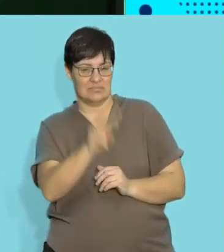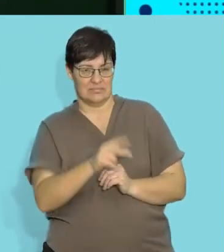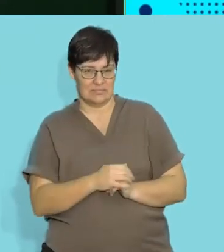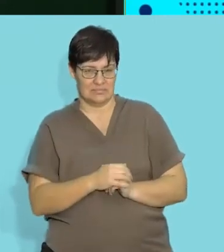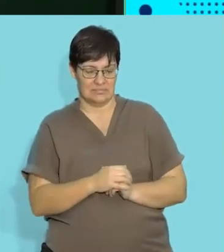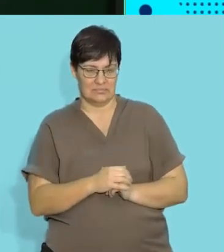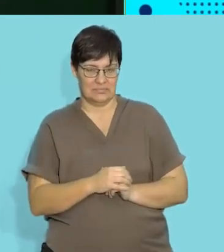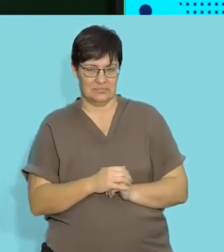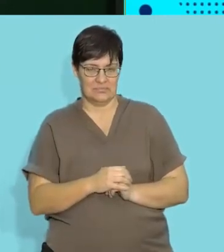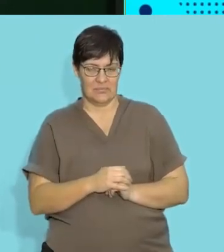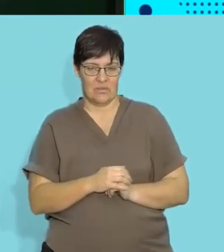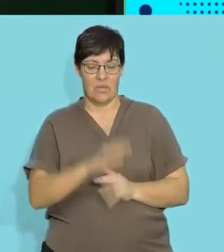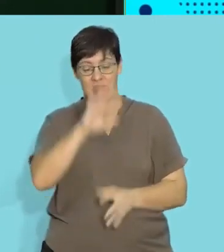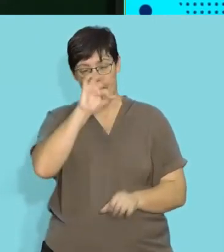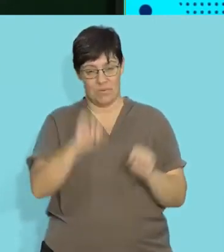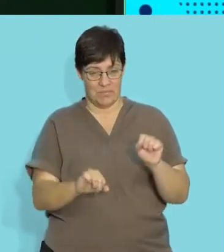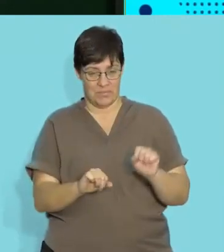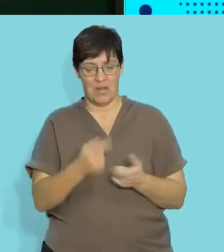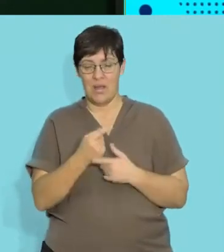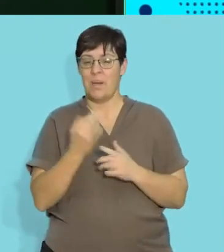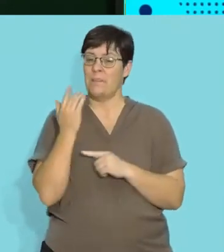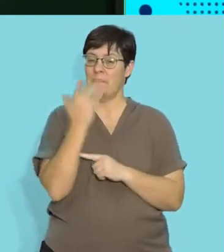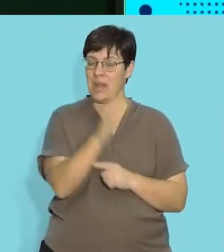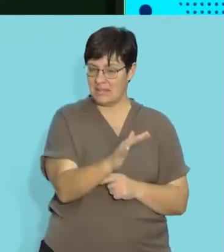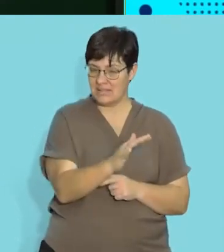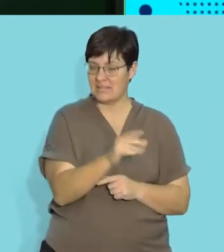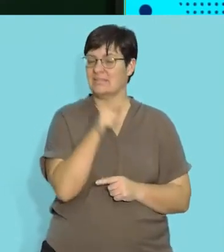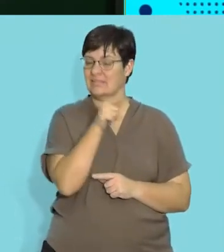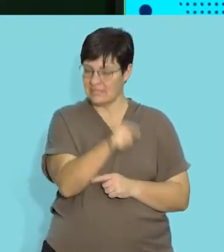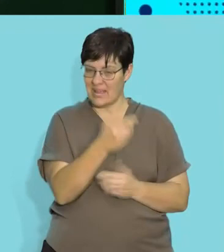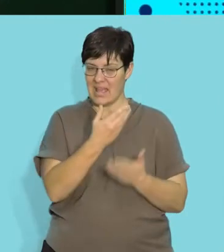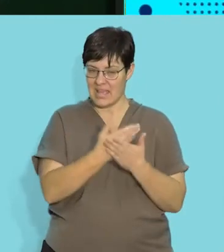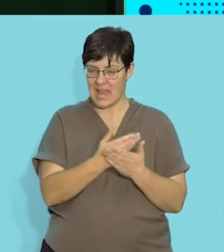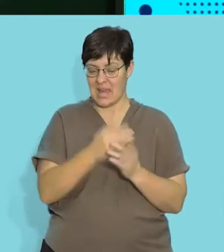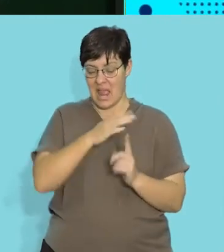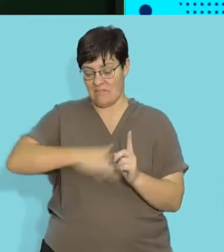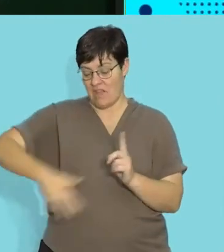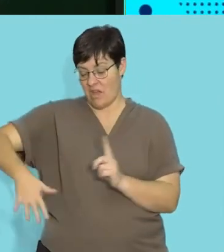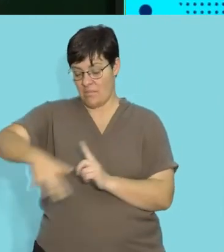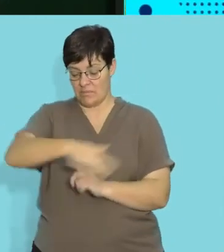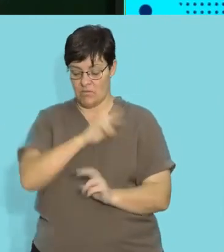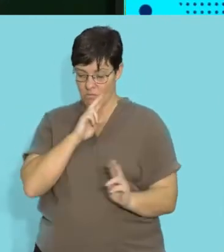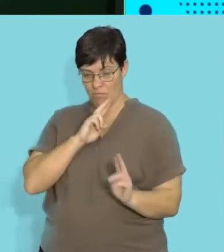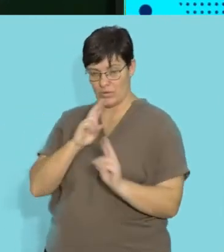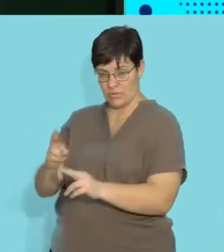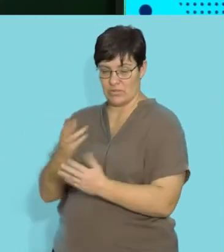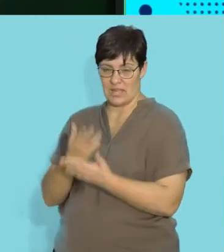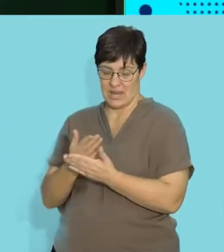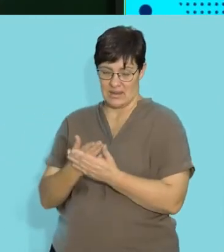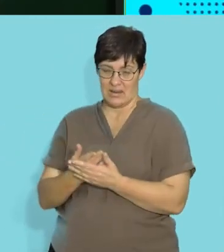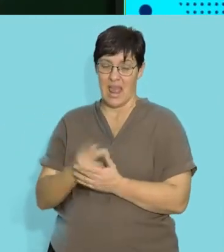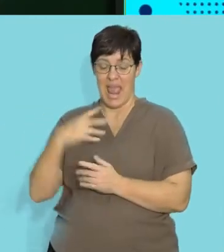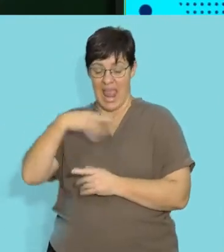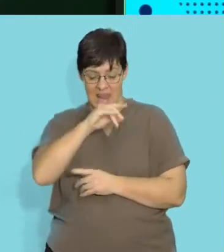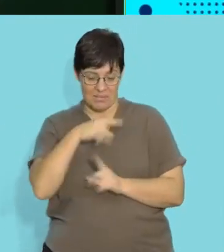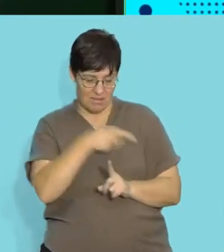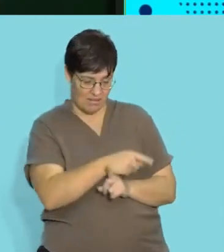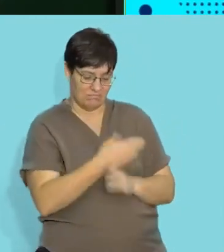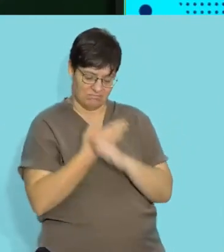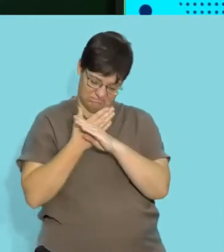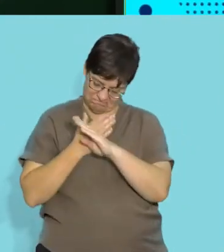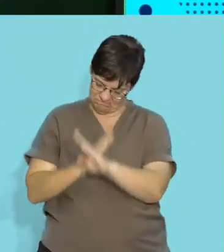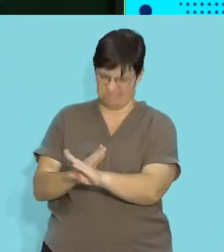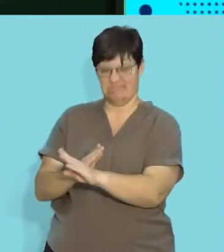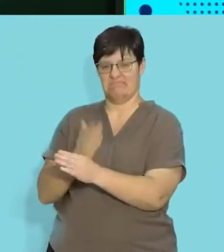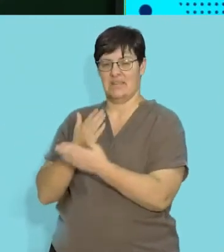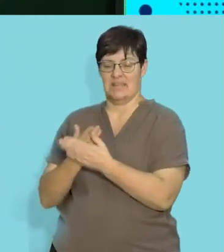this point, as we wrap up, that plants also are able to respond to animals, and that is a defense mechanism that